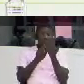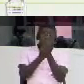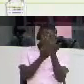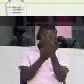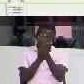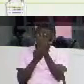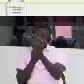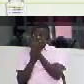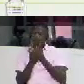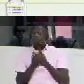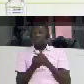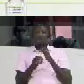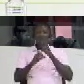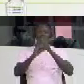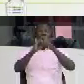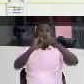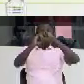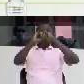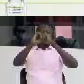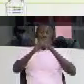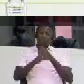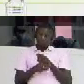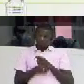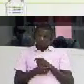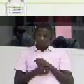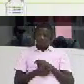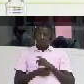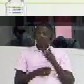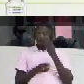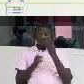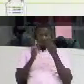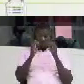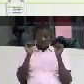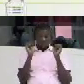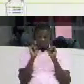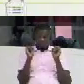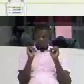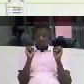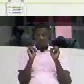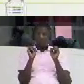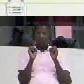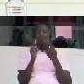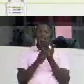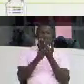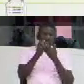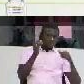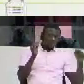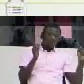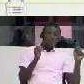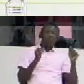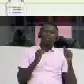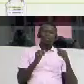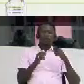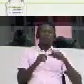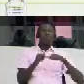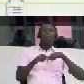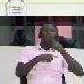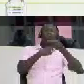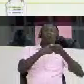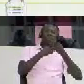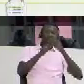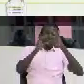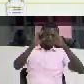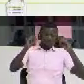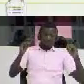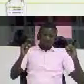yi. with their mirrors ak seen béjjén yi. and their horns. suñu gisul dara. When they find nothing, ñu génn. they will go out. ñu dem si next office. And then they will